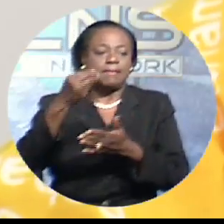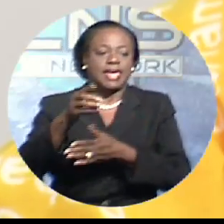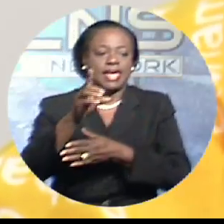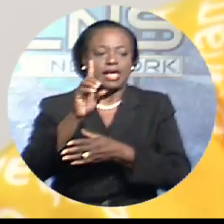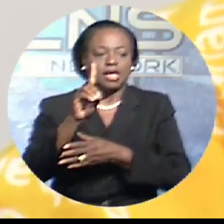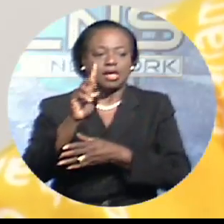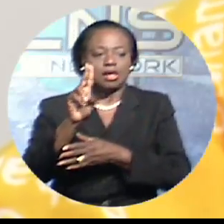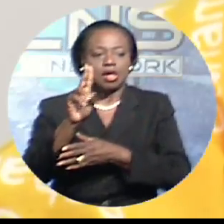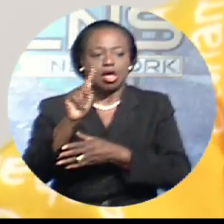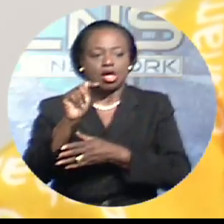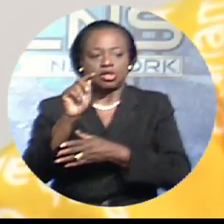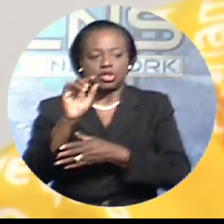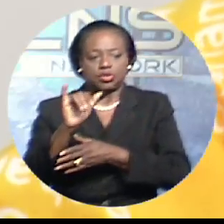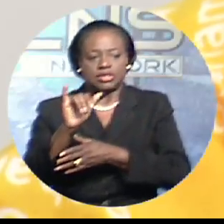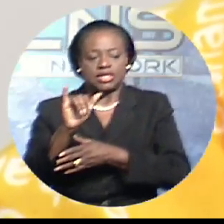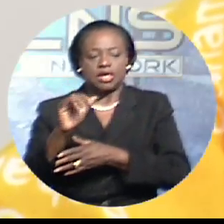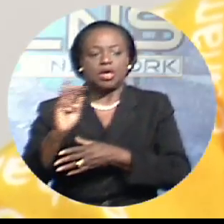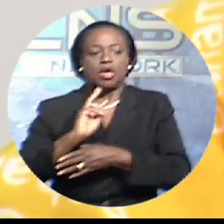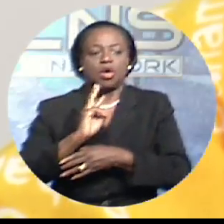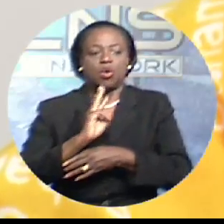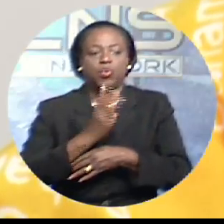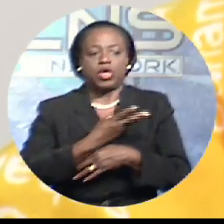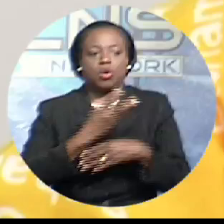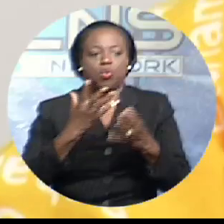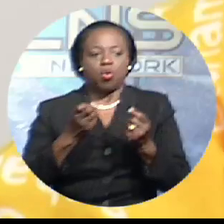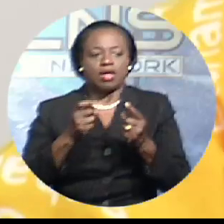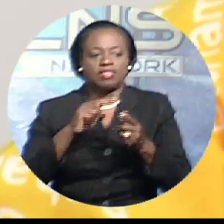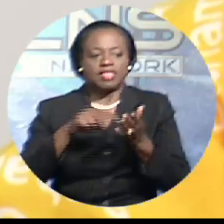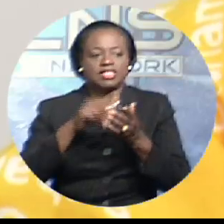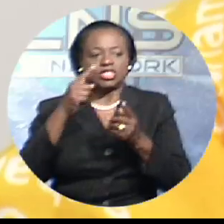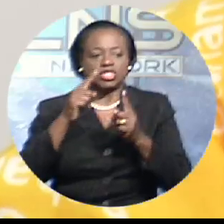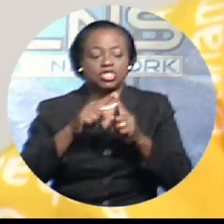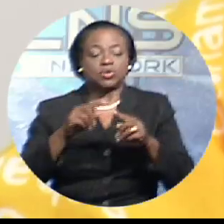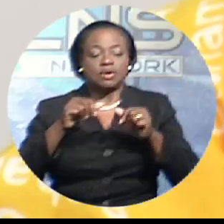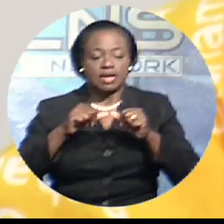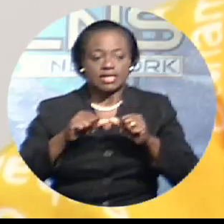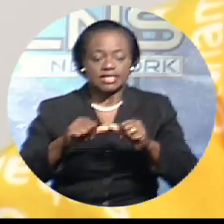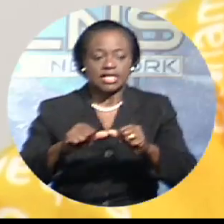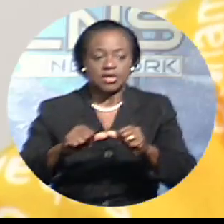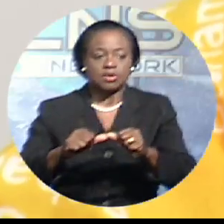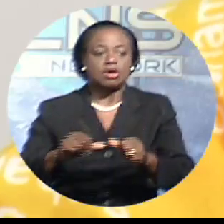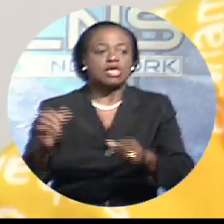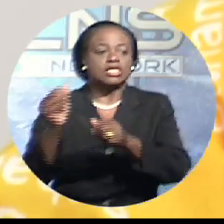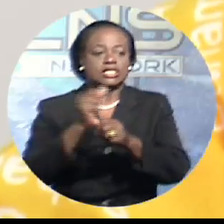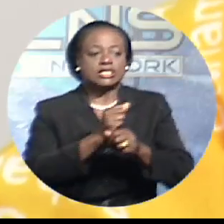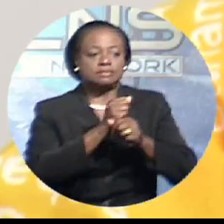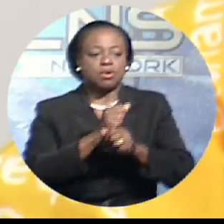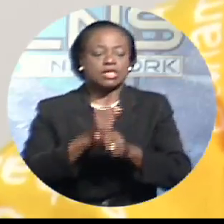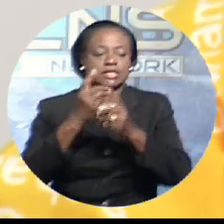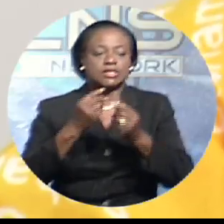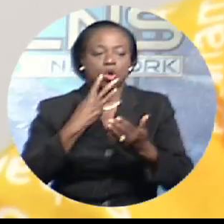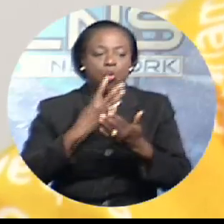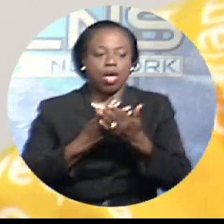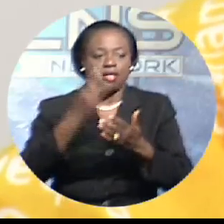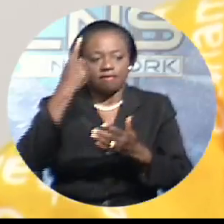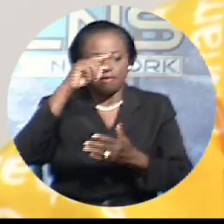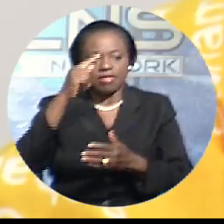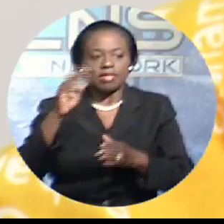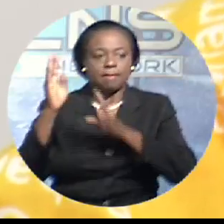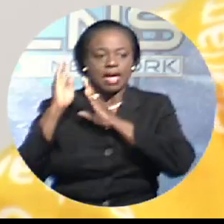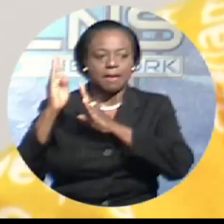like that to continue. And sports is a big part for the Bahamas. Sports does well for the Bahamas, and we're a big